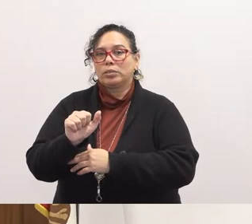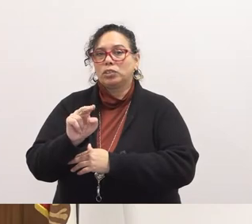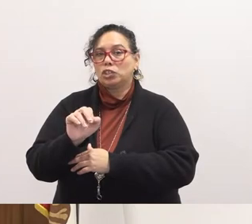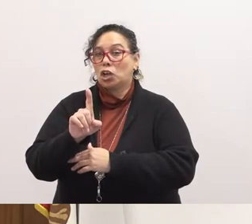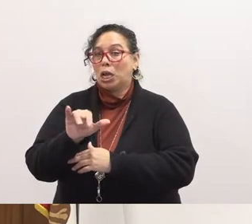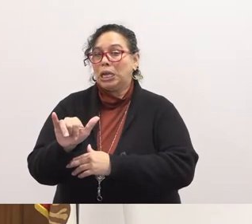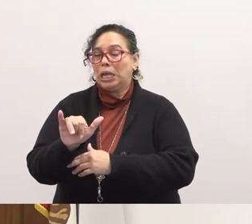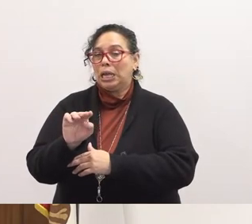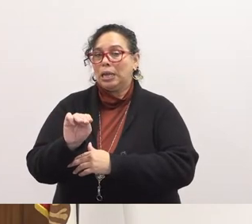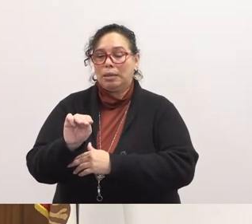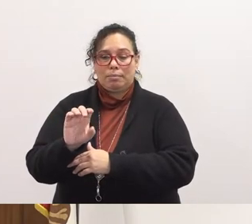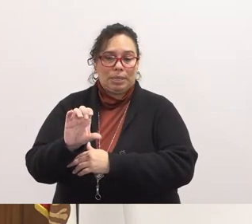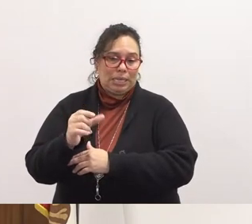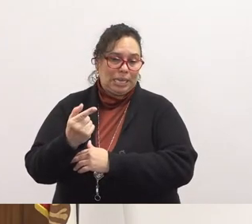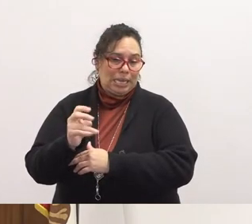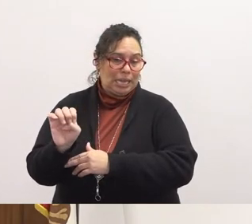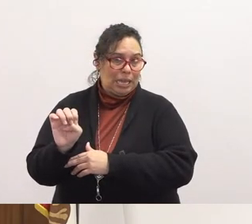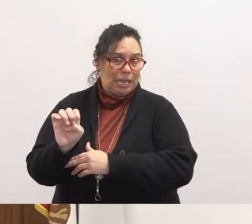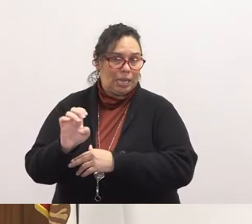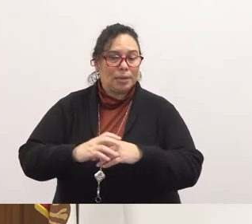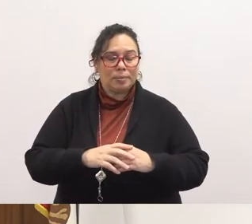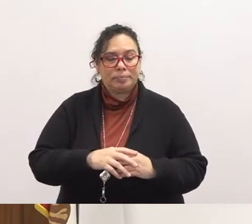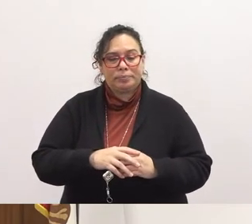Shondi McGee.